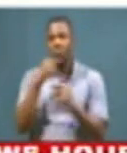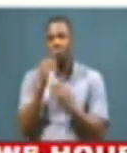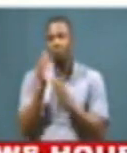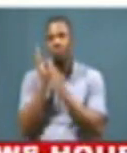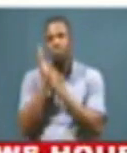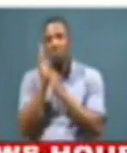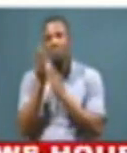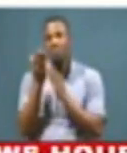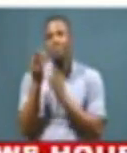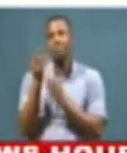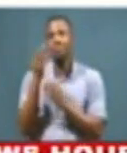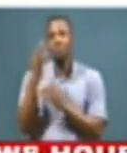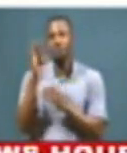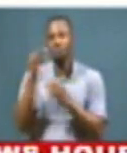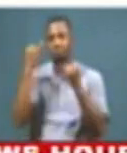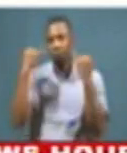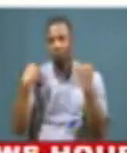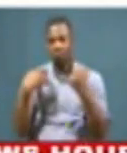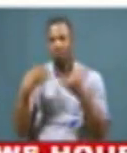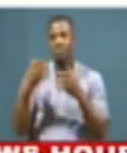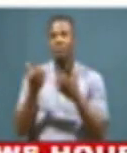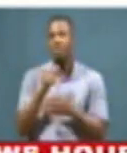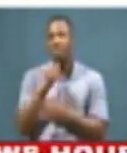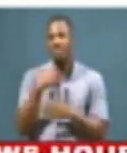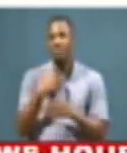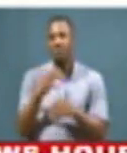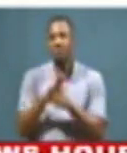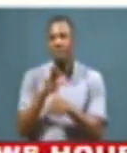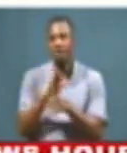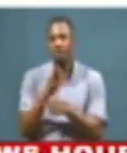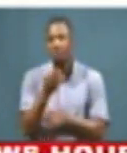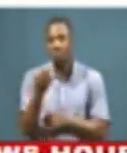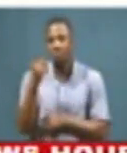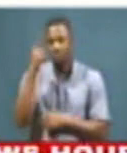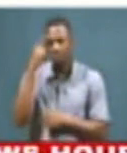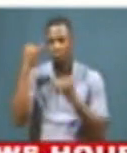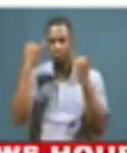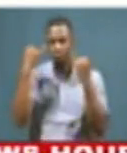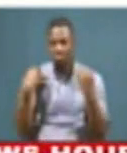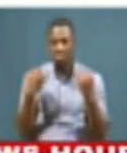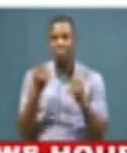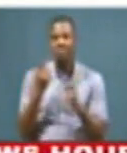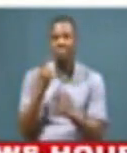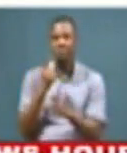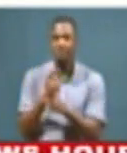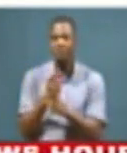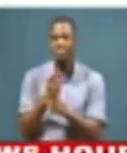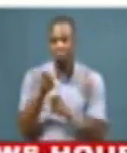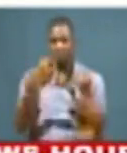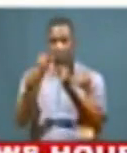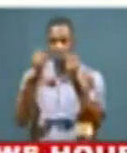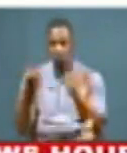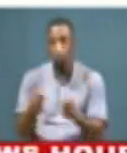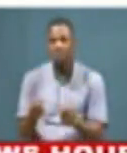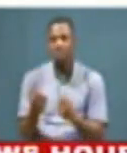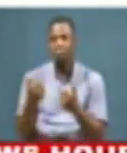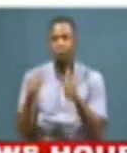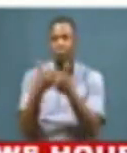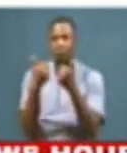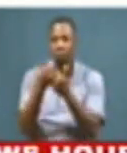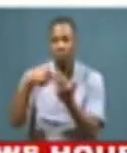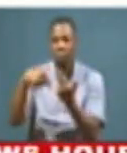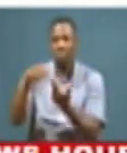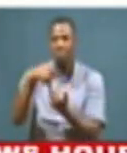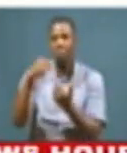officers, inadequate resources for the running of the judiciary and justice delivery system, challenges surrounding